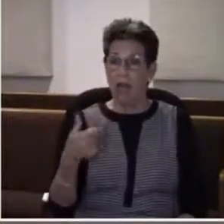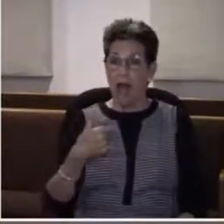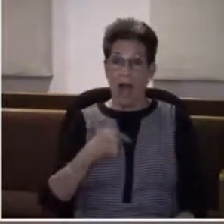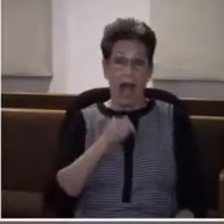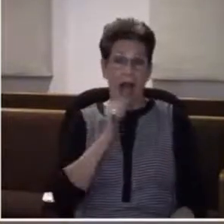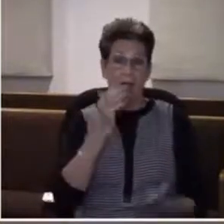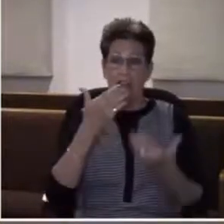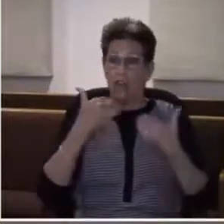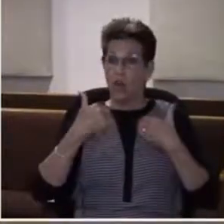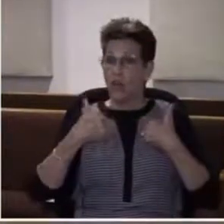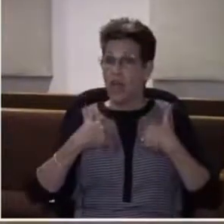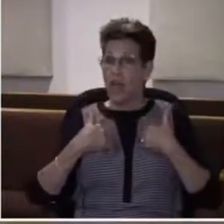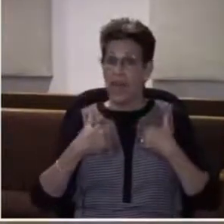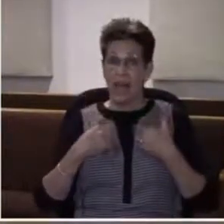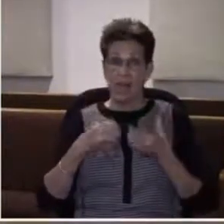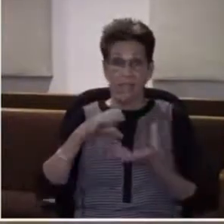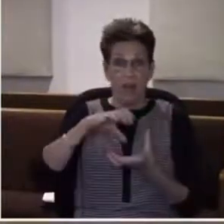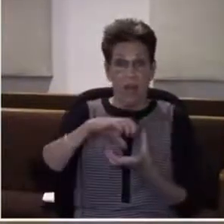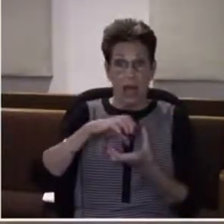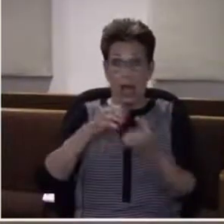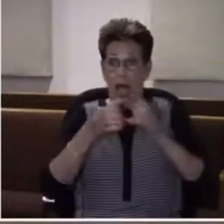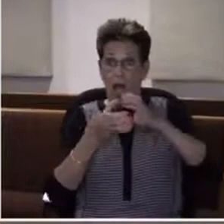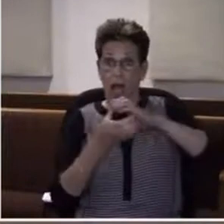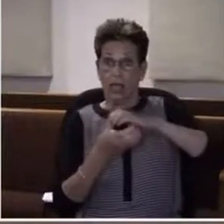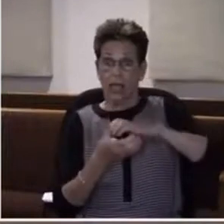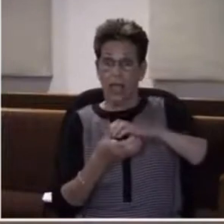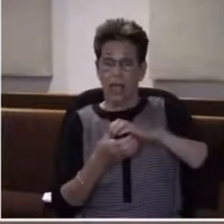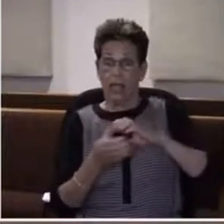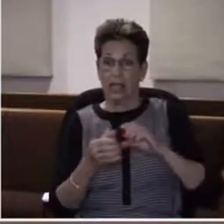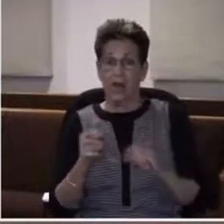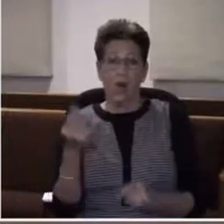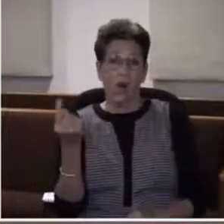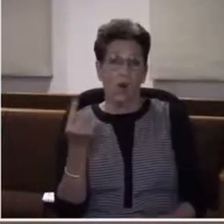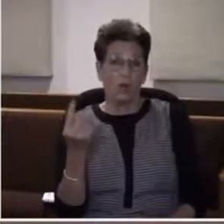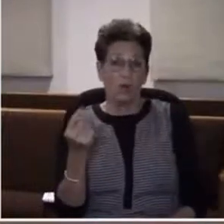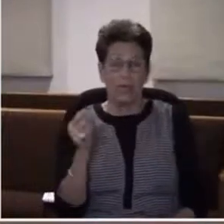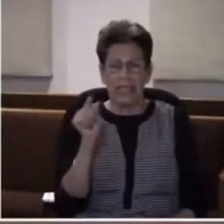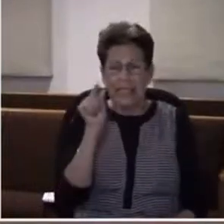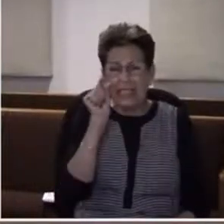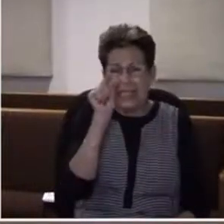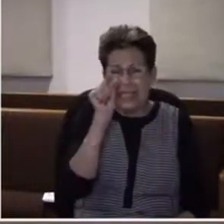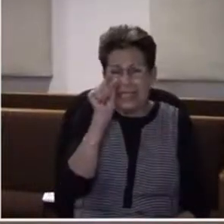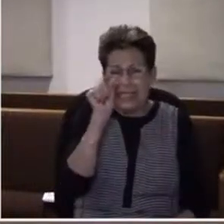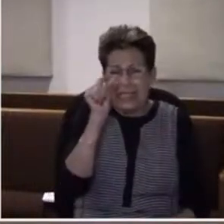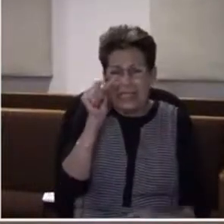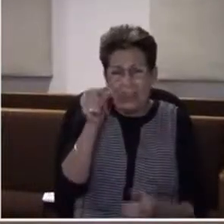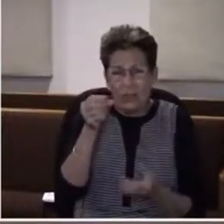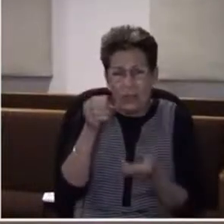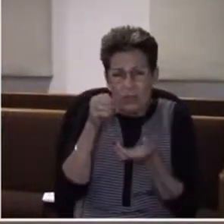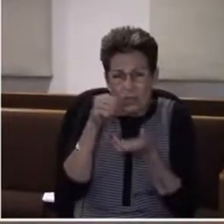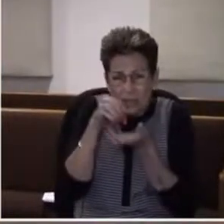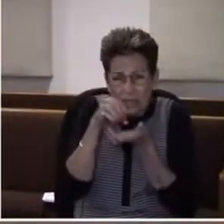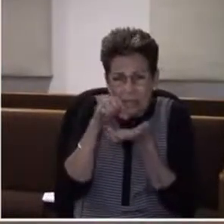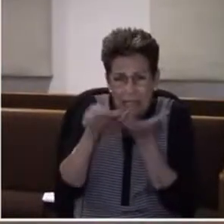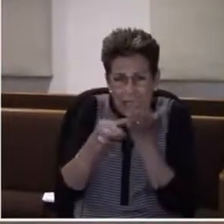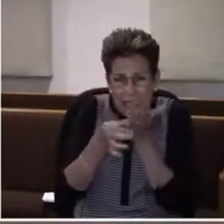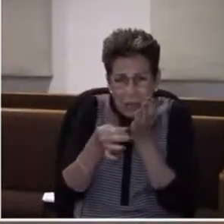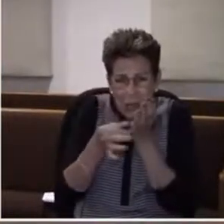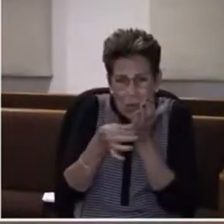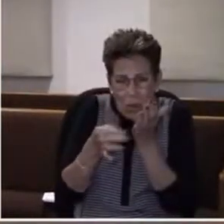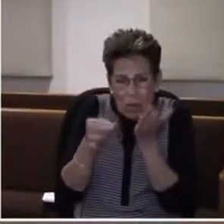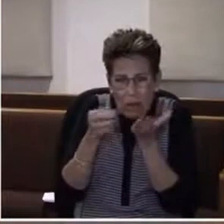handful of meal in a barrel, a little oil in a cruse. And then in the second part, she says